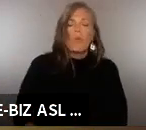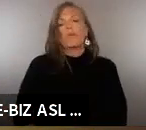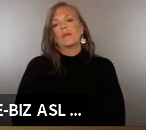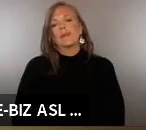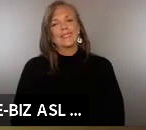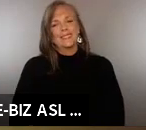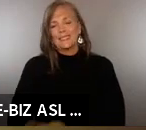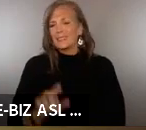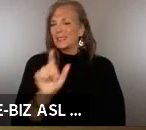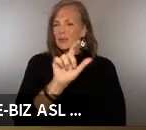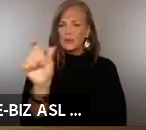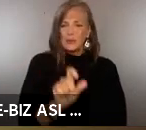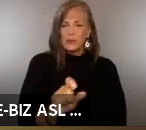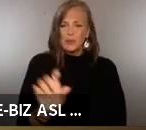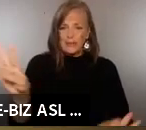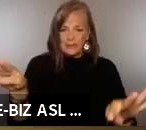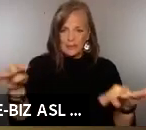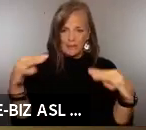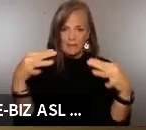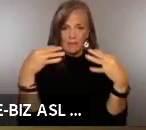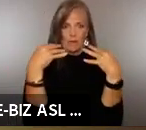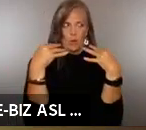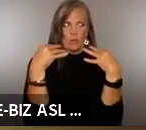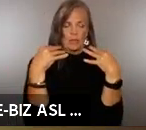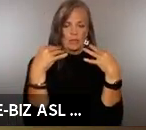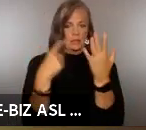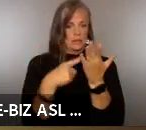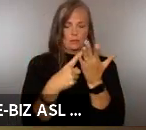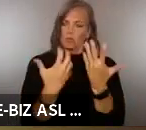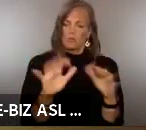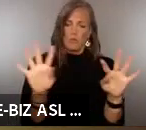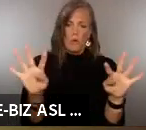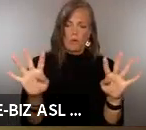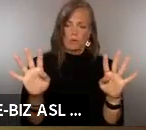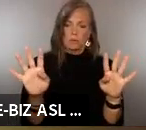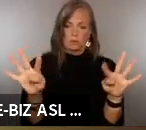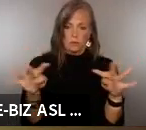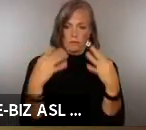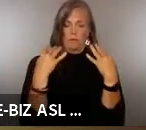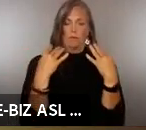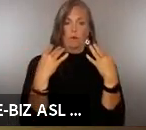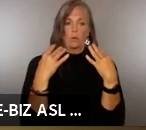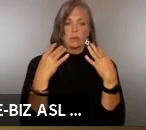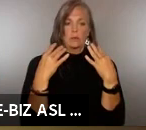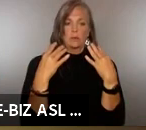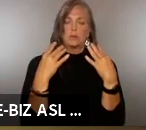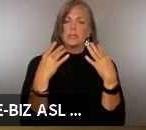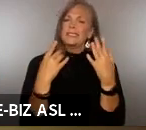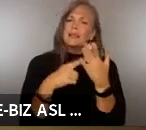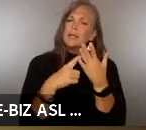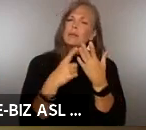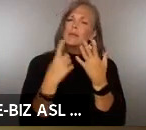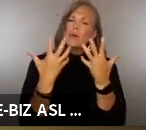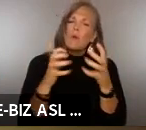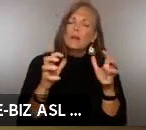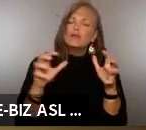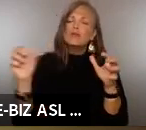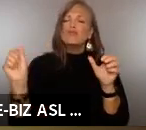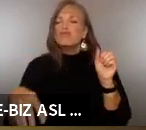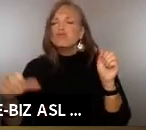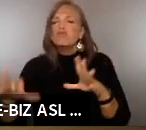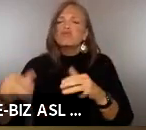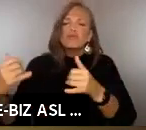what we want is not to be that focused, but to be playing in an area and seeing what comes up. And I think there is something